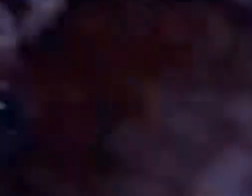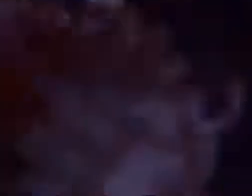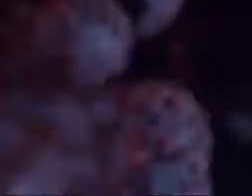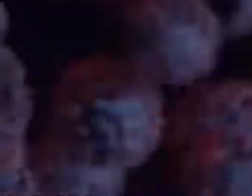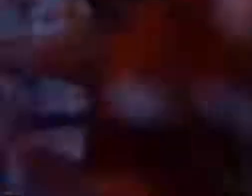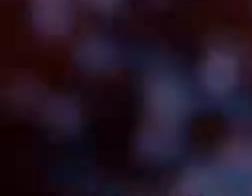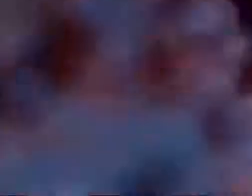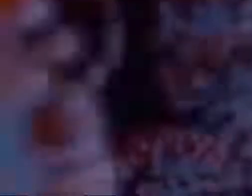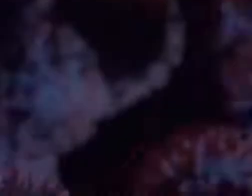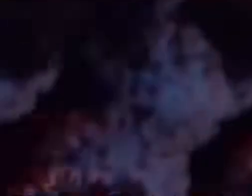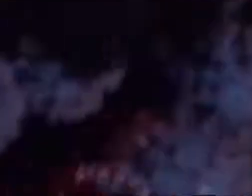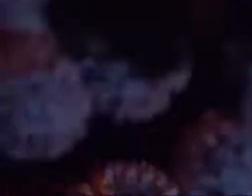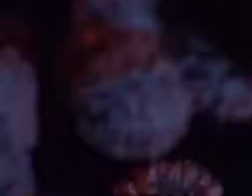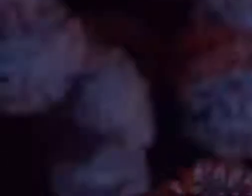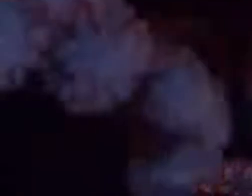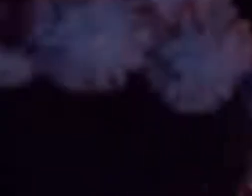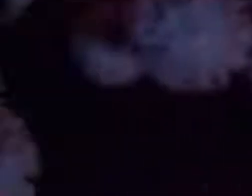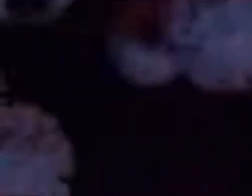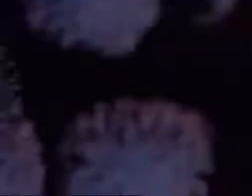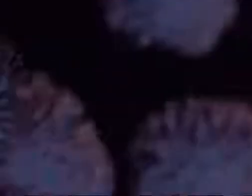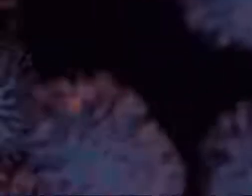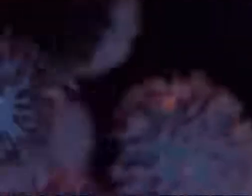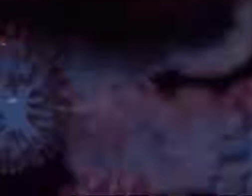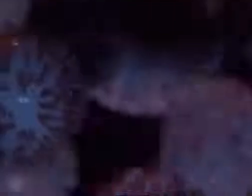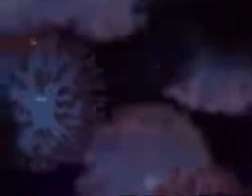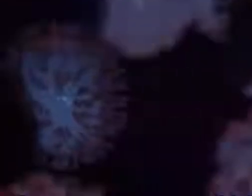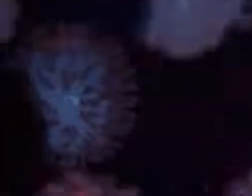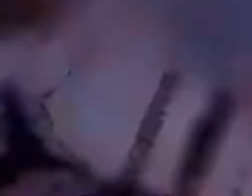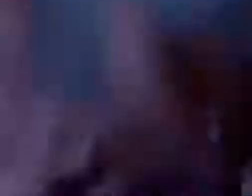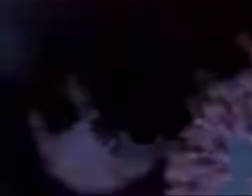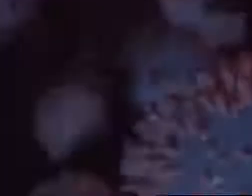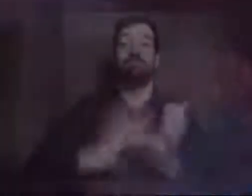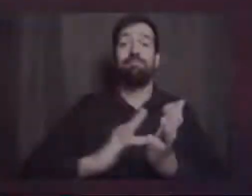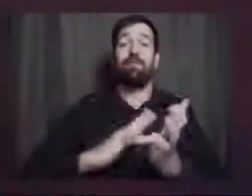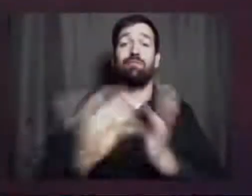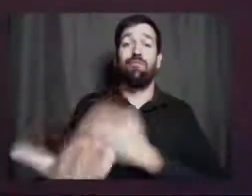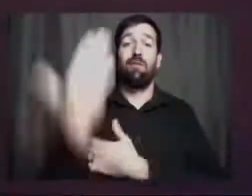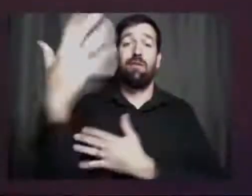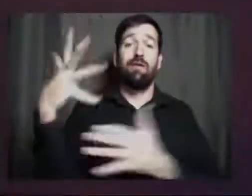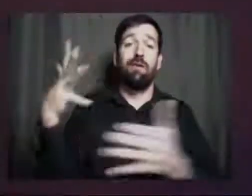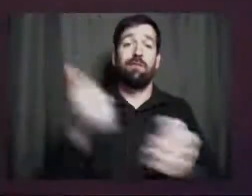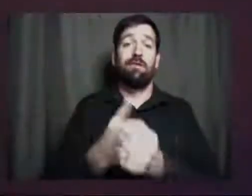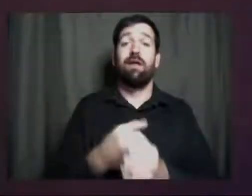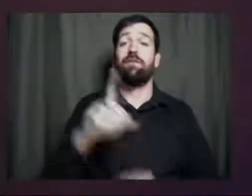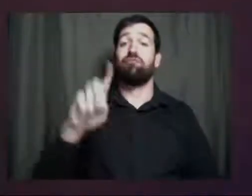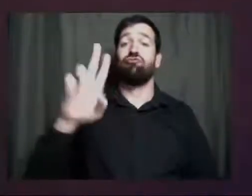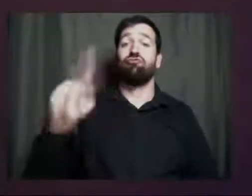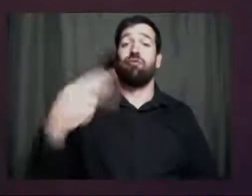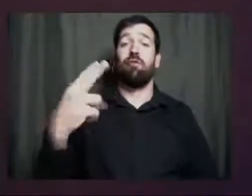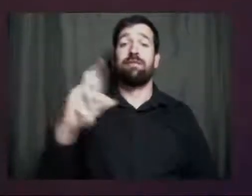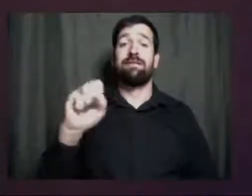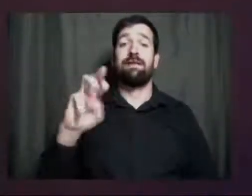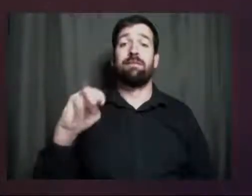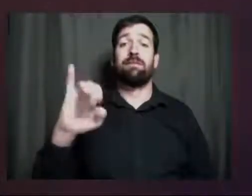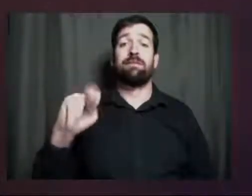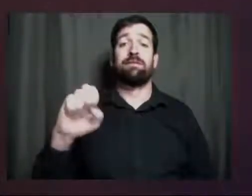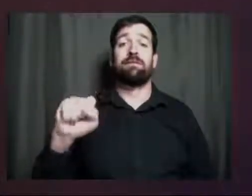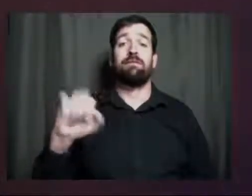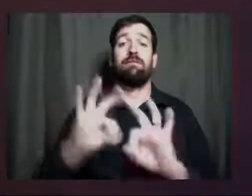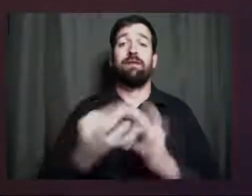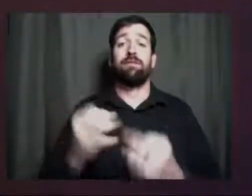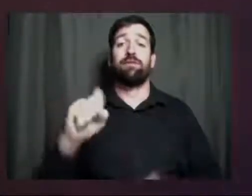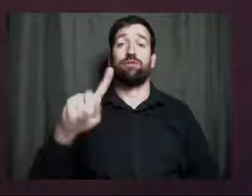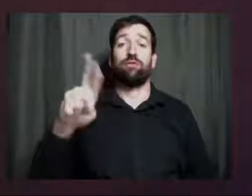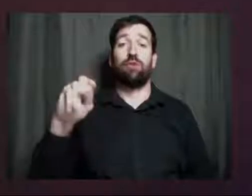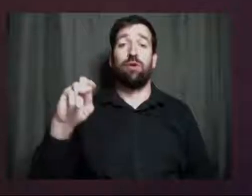Good morning. It is Monday, October 18th. Welcome into the Morning Medical Update. We are live here inside the Dolph Simons Family Broadcast Studio. Thank you, everyone, for joining